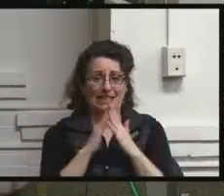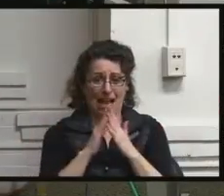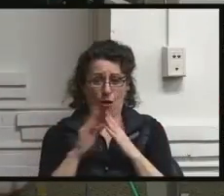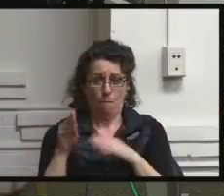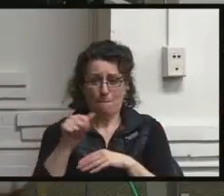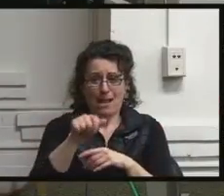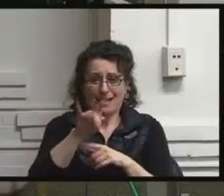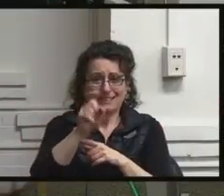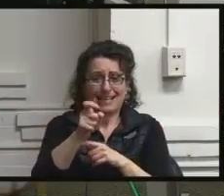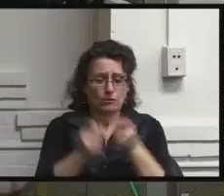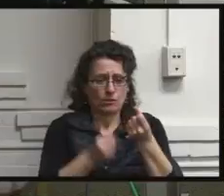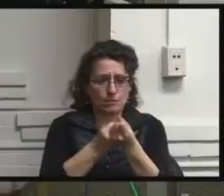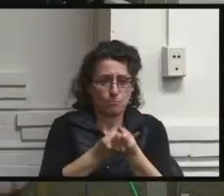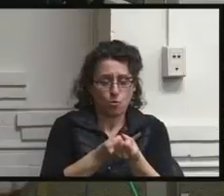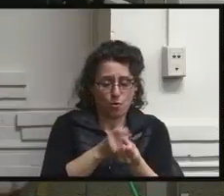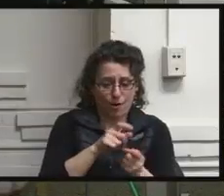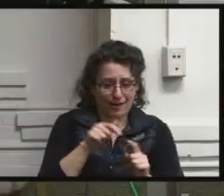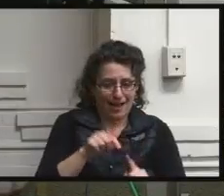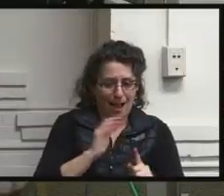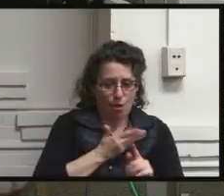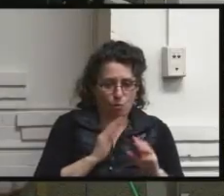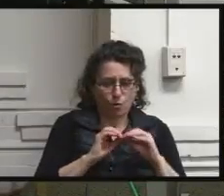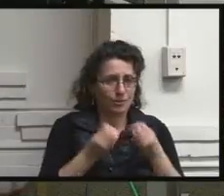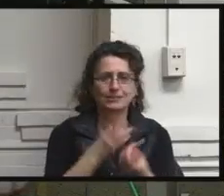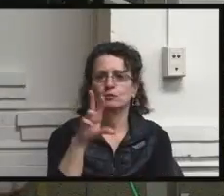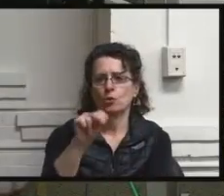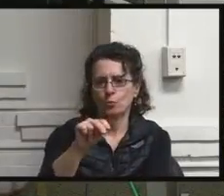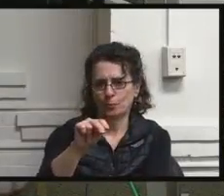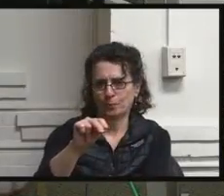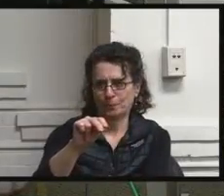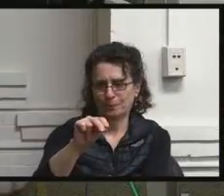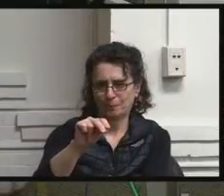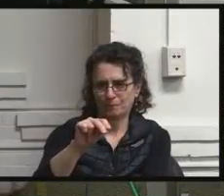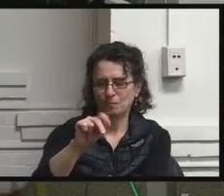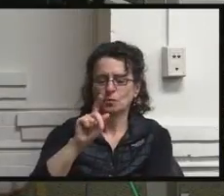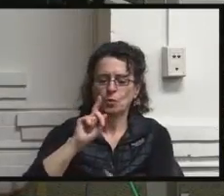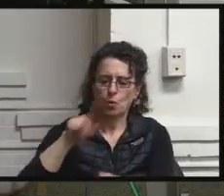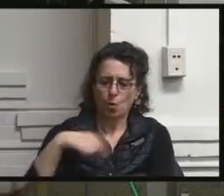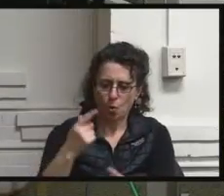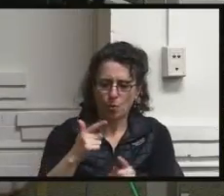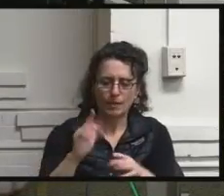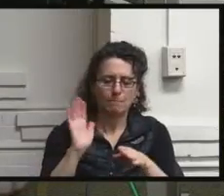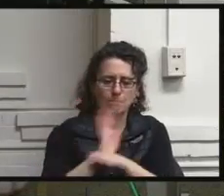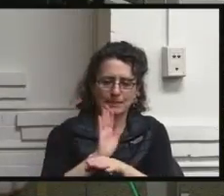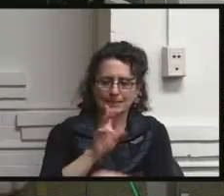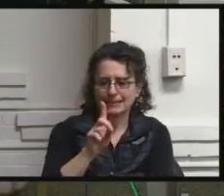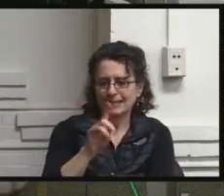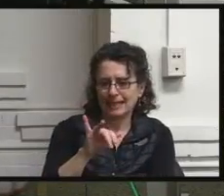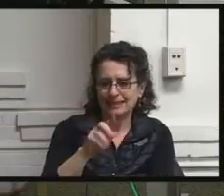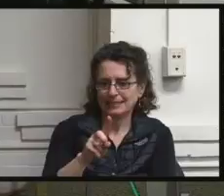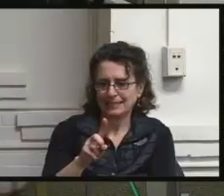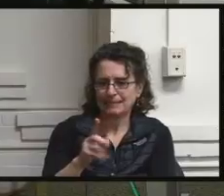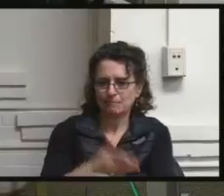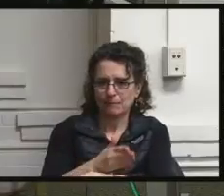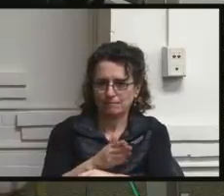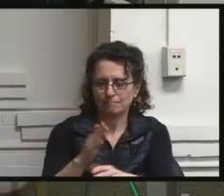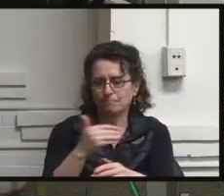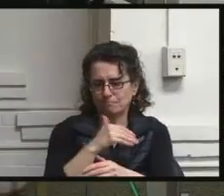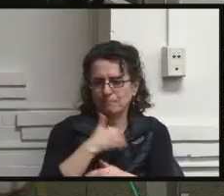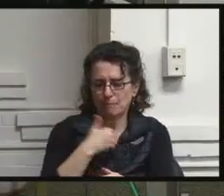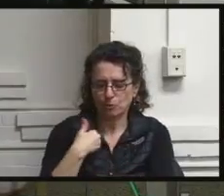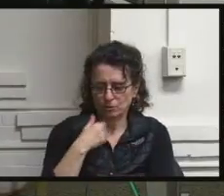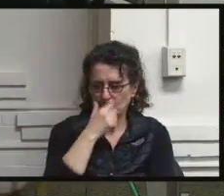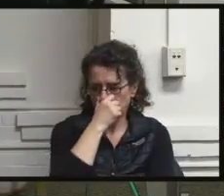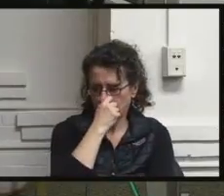So, and as Dick said, the membership had an opportunity to say, hey, we don't